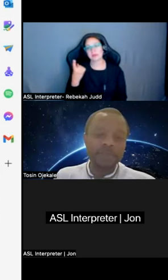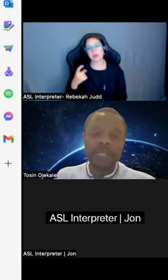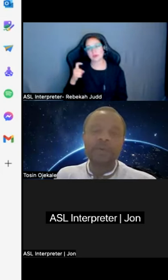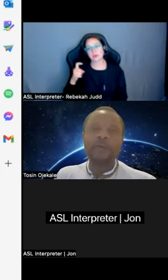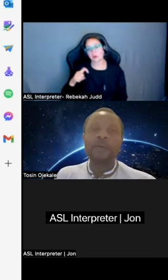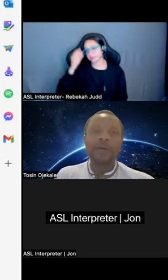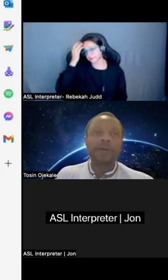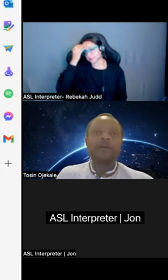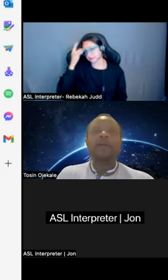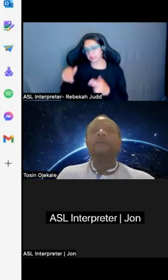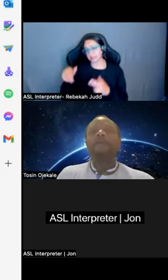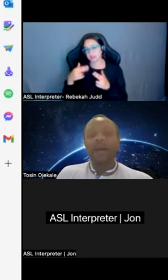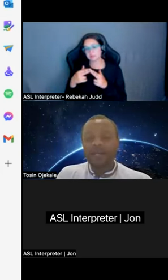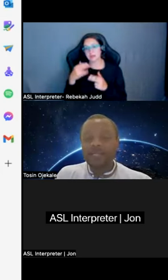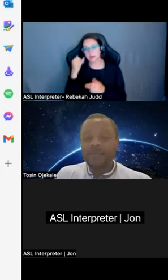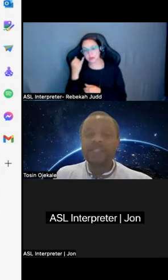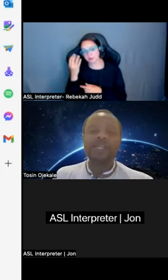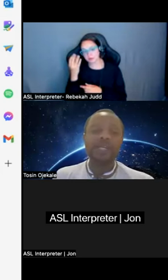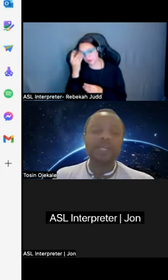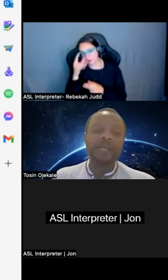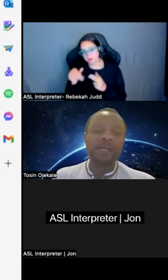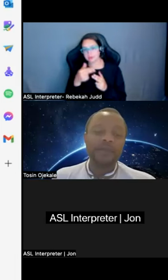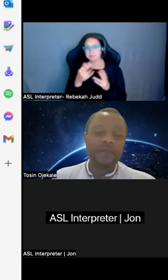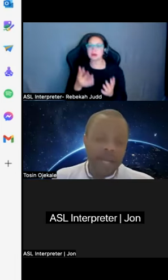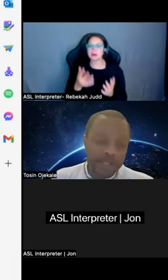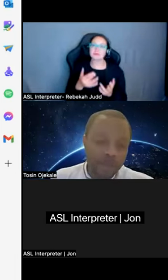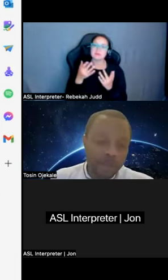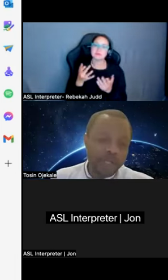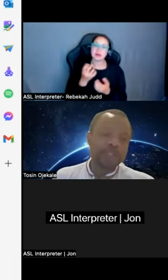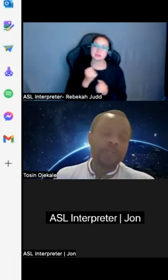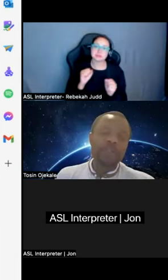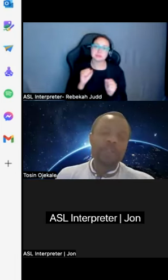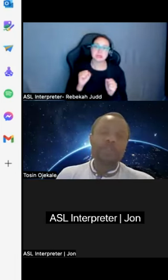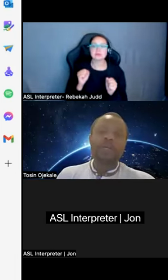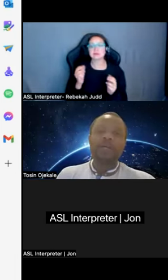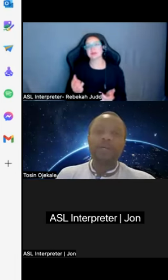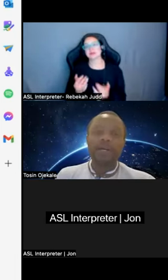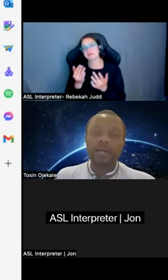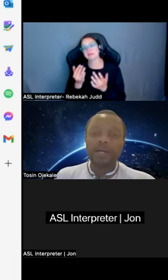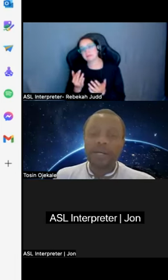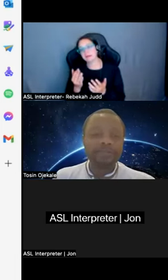anytime you think of fire safety, fire suppression,